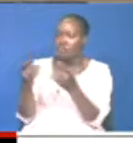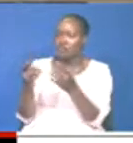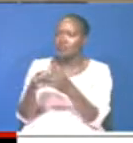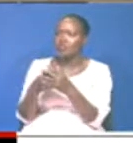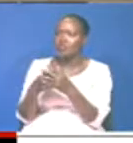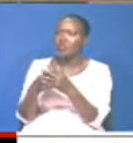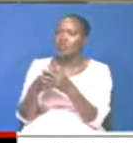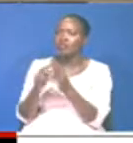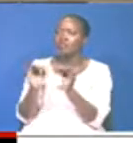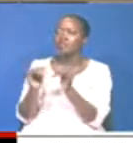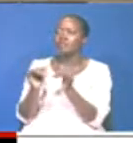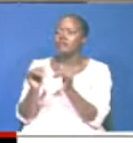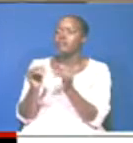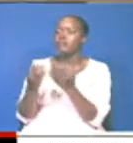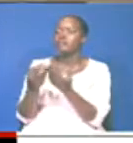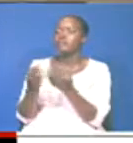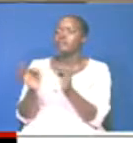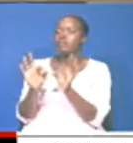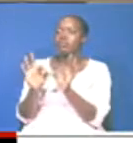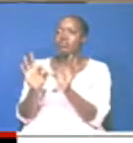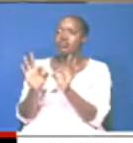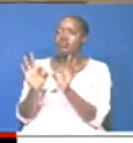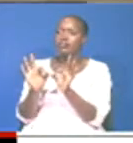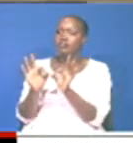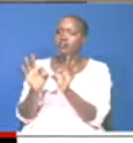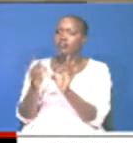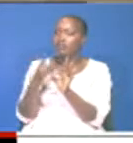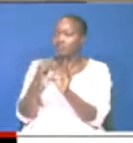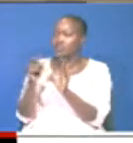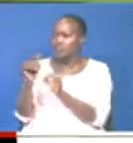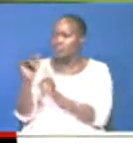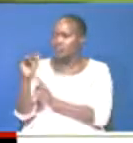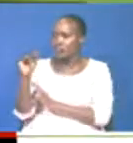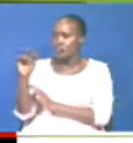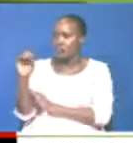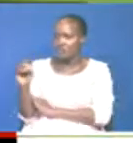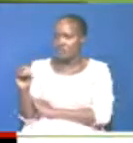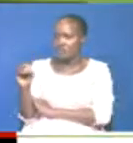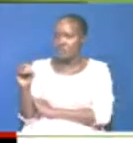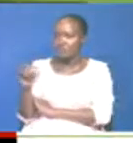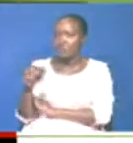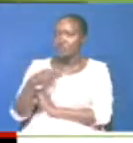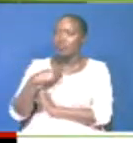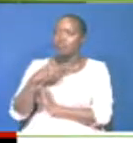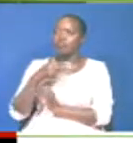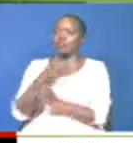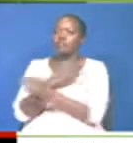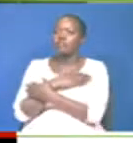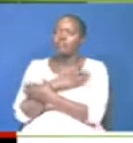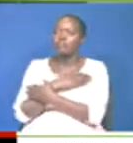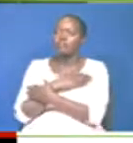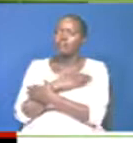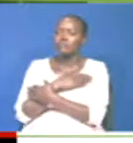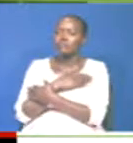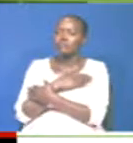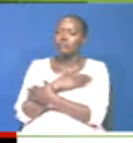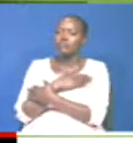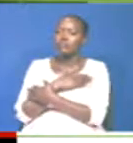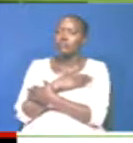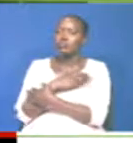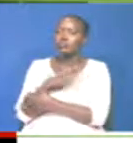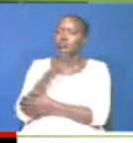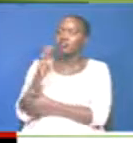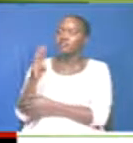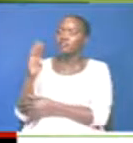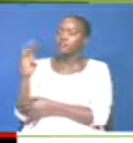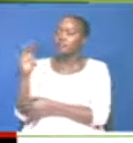broadcasting on freelance basis. So Tido Muhando, my friend, another mentor, goes to BBC.